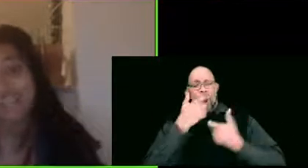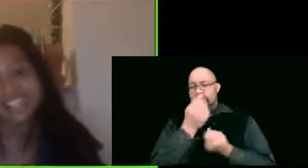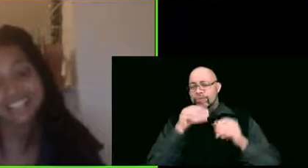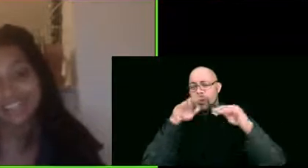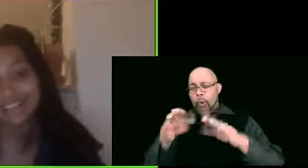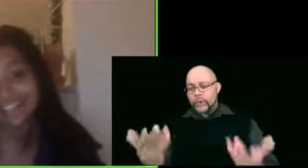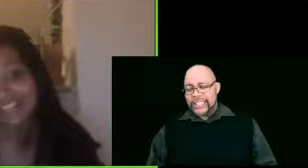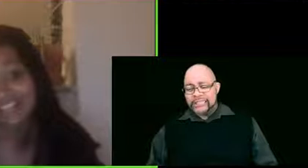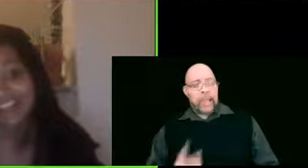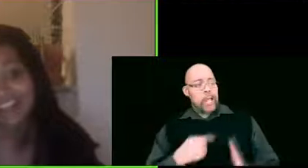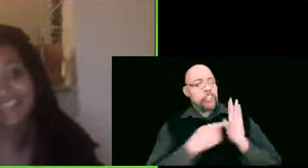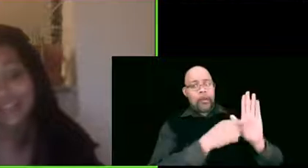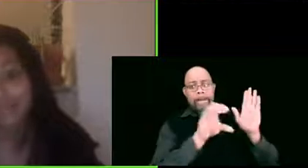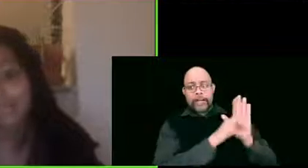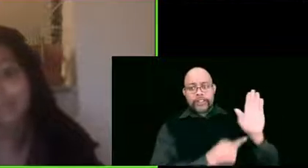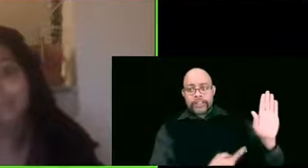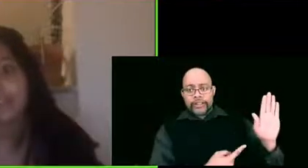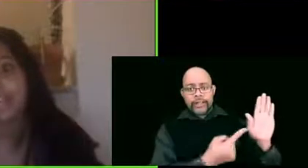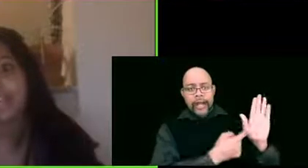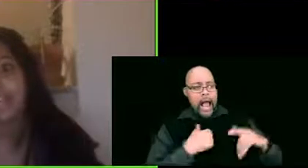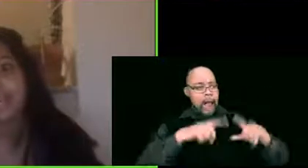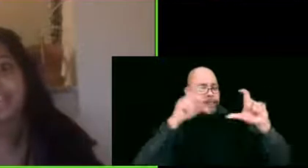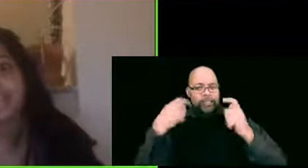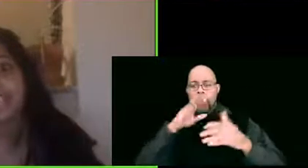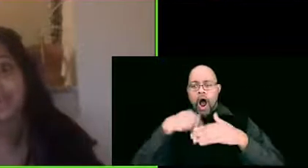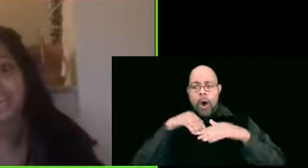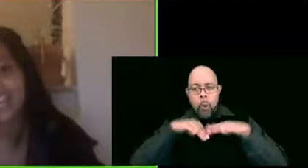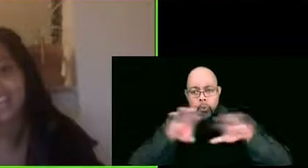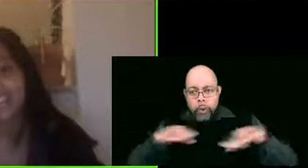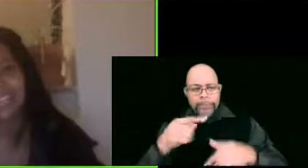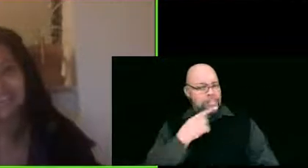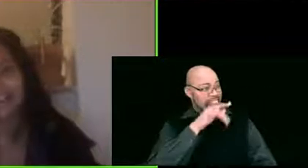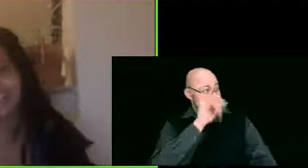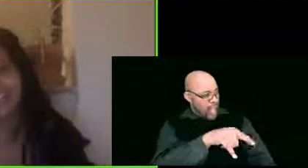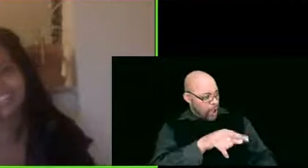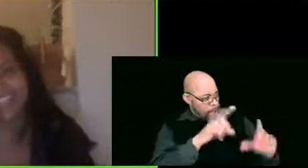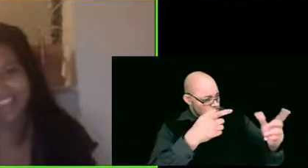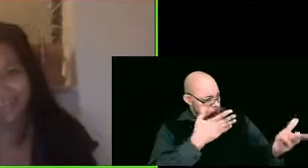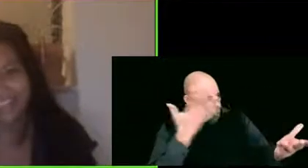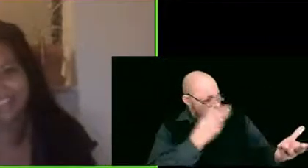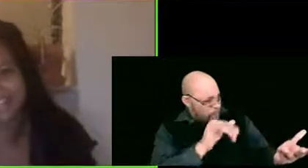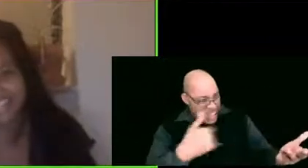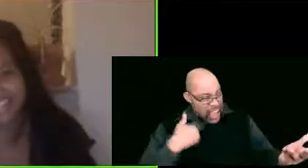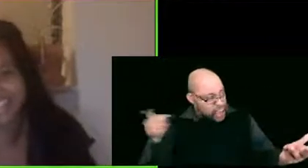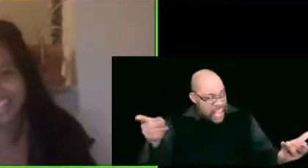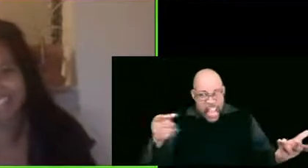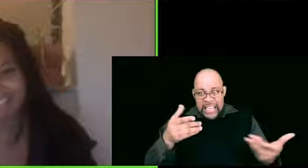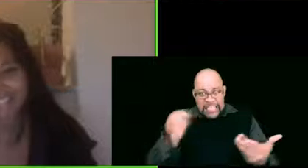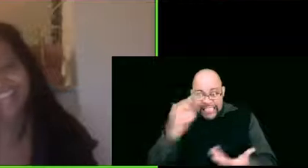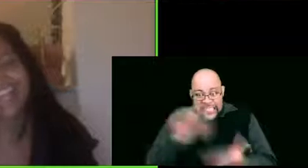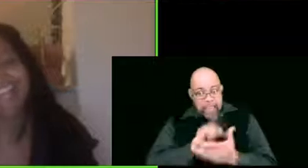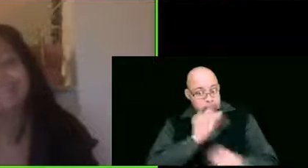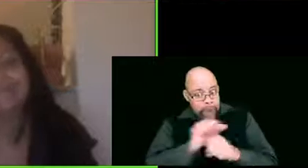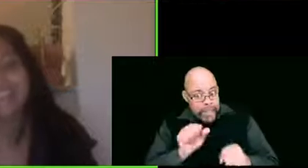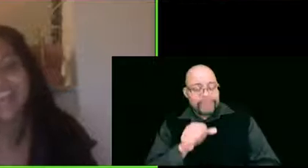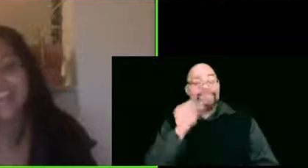who had no interest in the ocean, I could show them some of my photos that I would take snorkeling, and they would suddenly be like, wait, that's there? We can go see that? That's